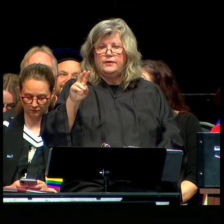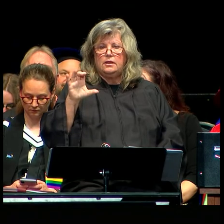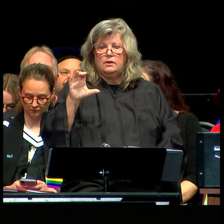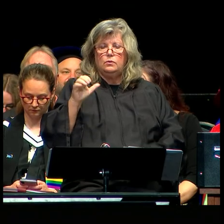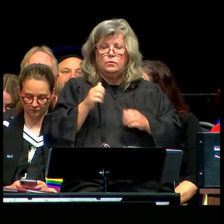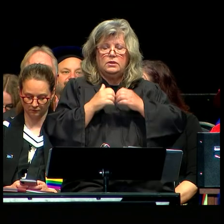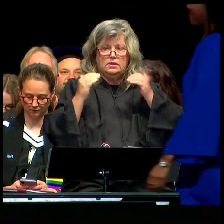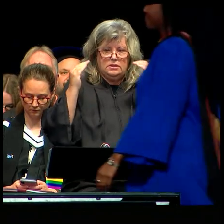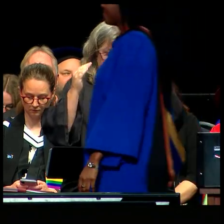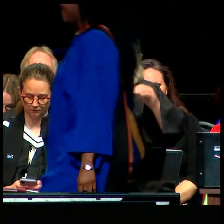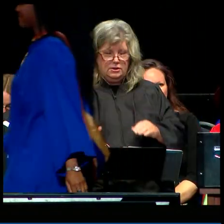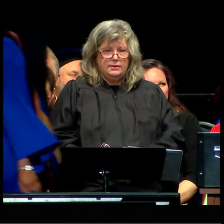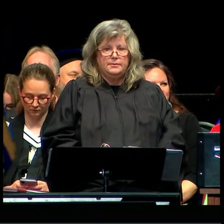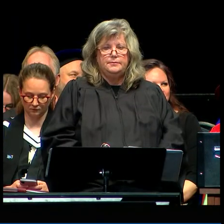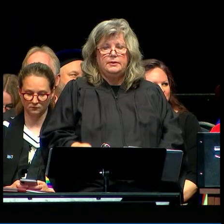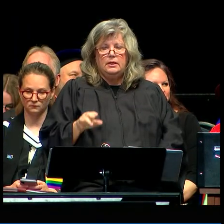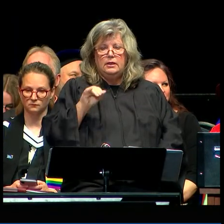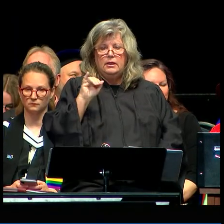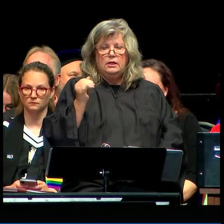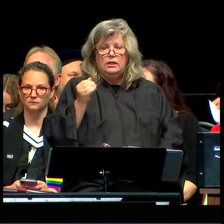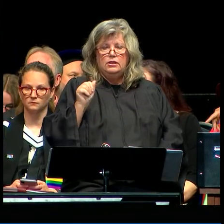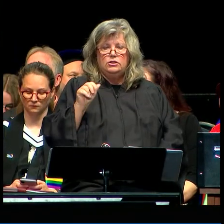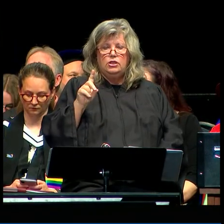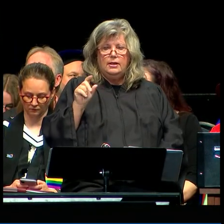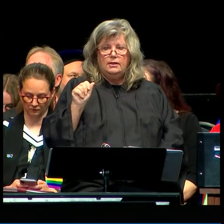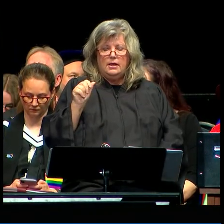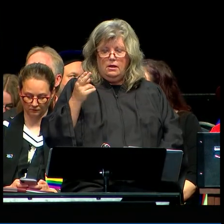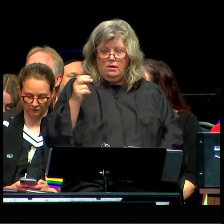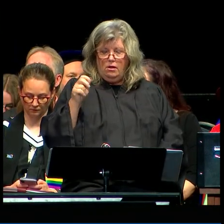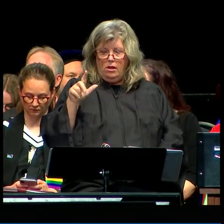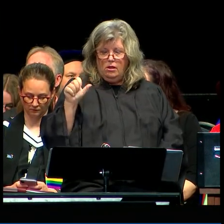Jada Halls, with distinction.